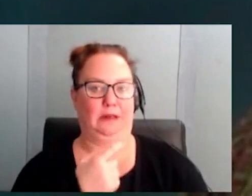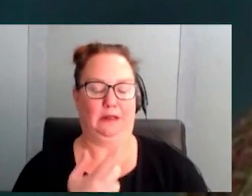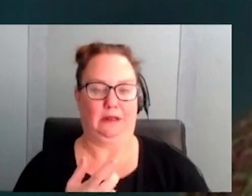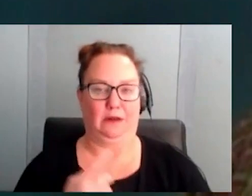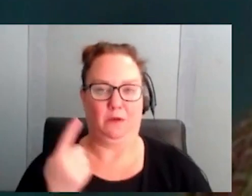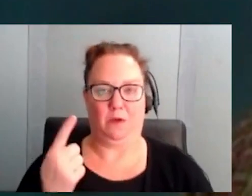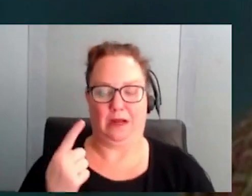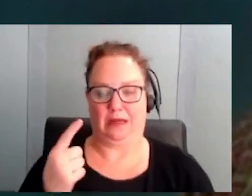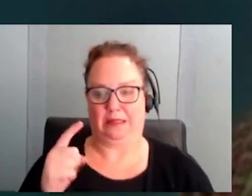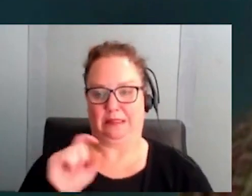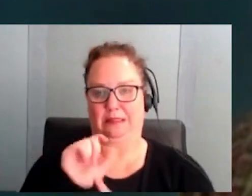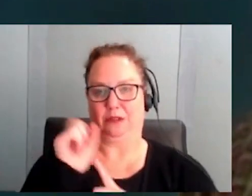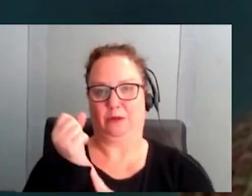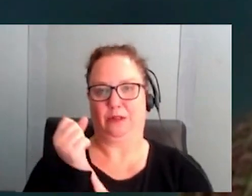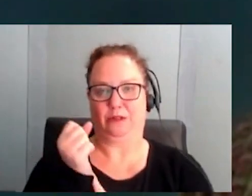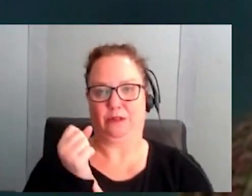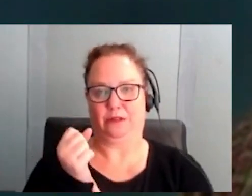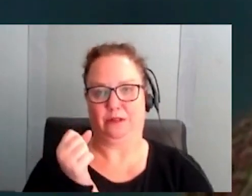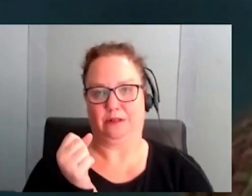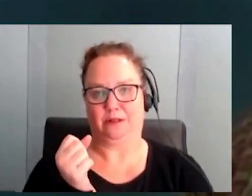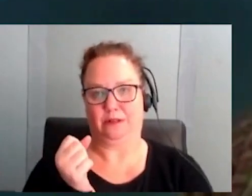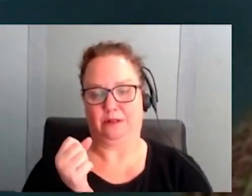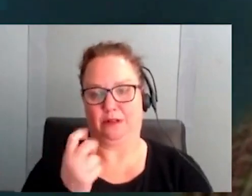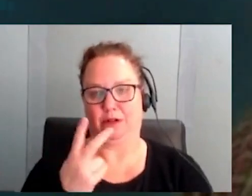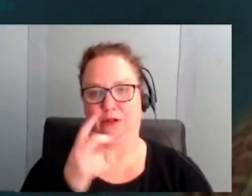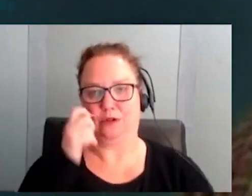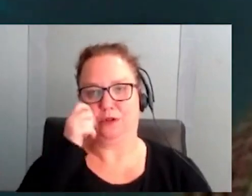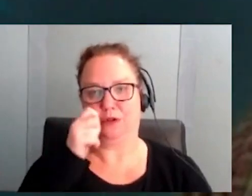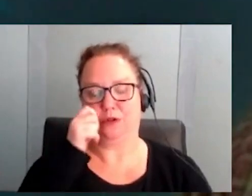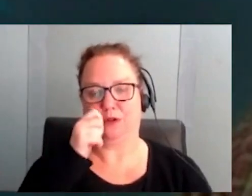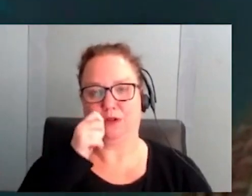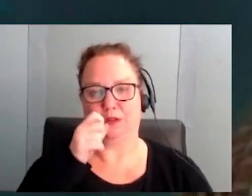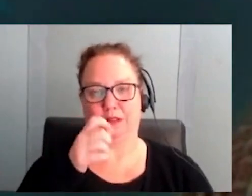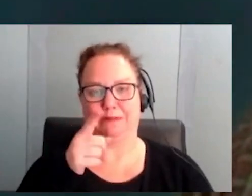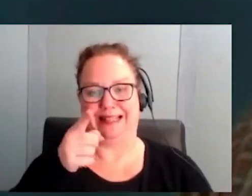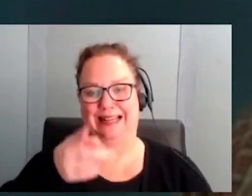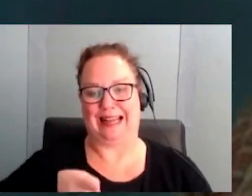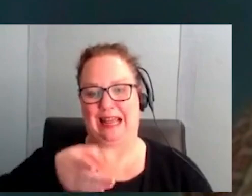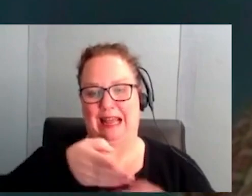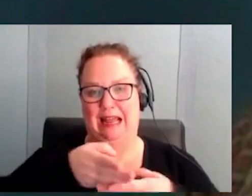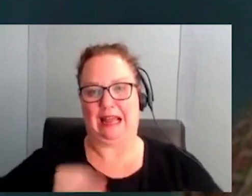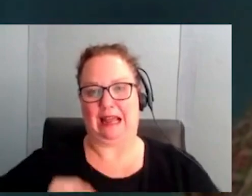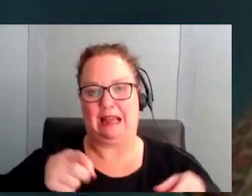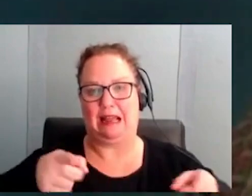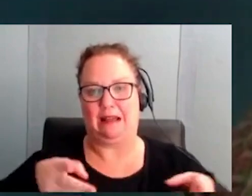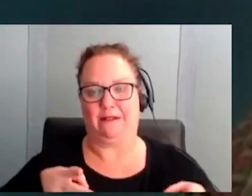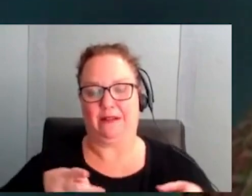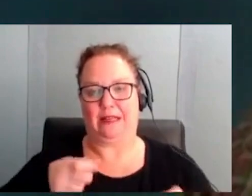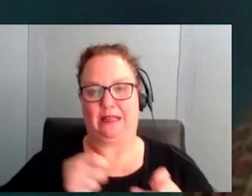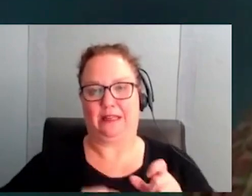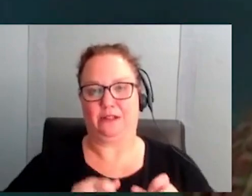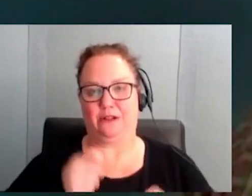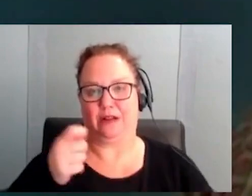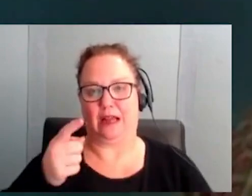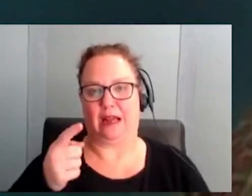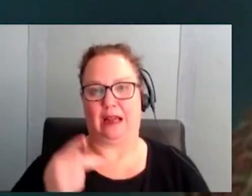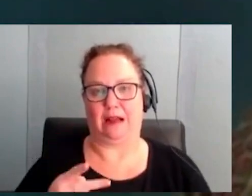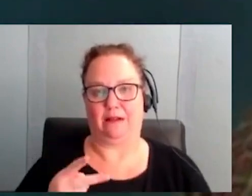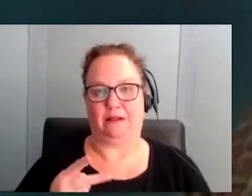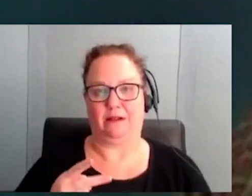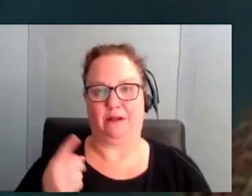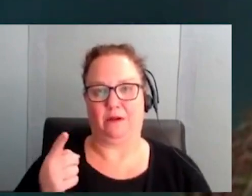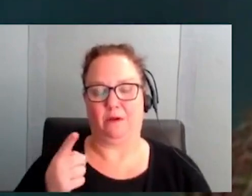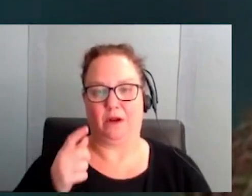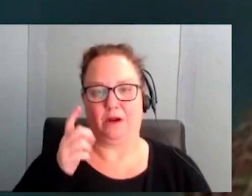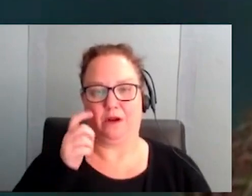one case where 2 girls split a pill in half, and each took half of the pill, and one girl